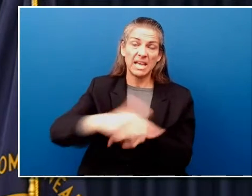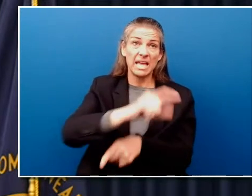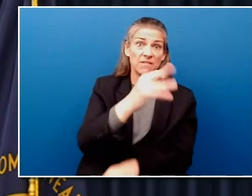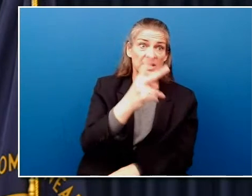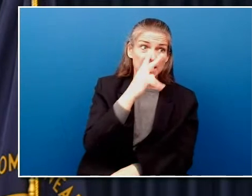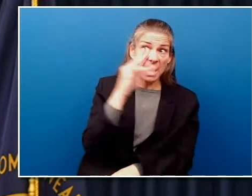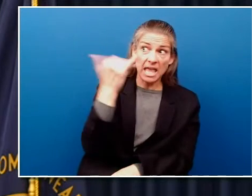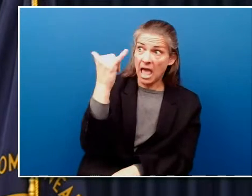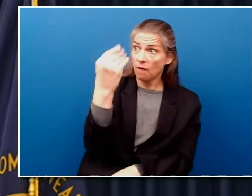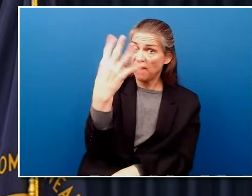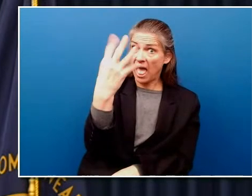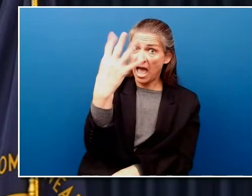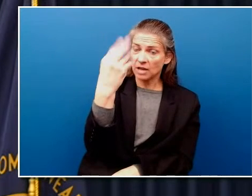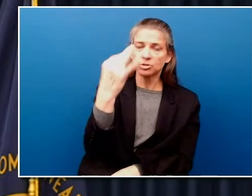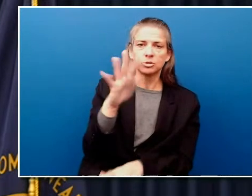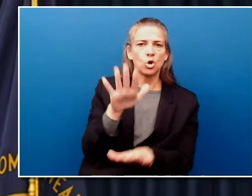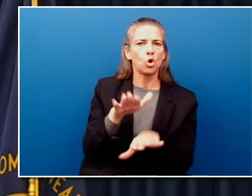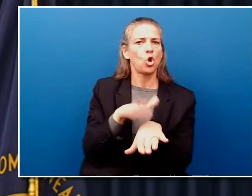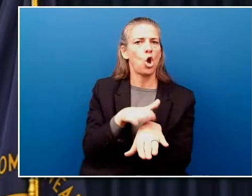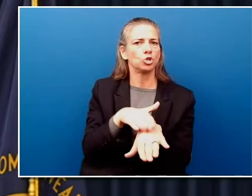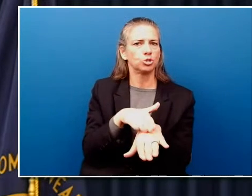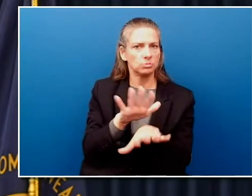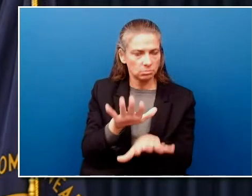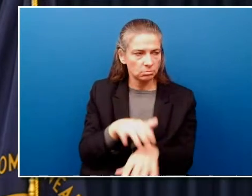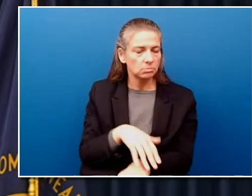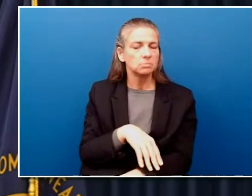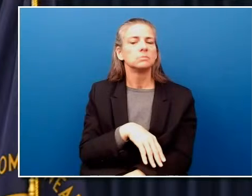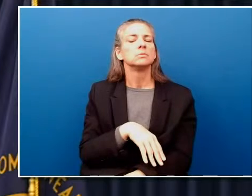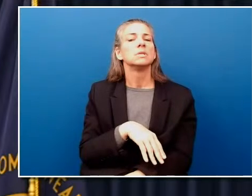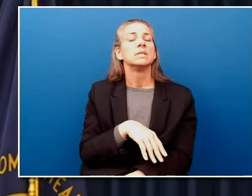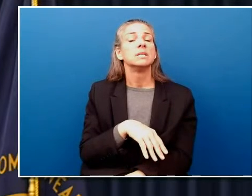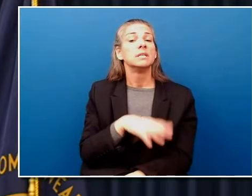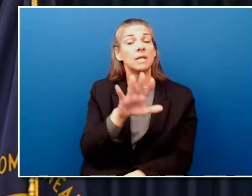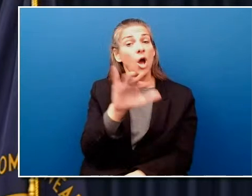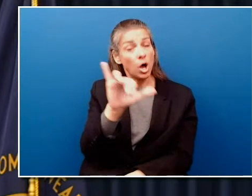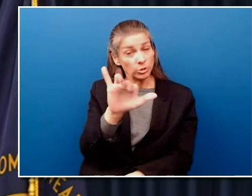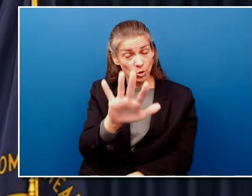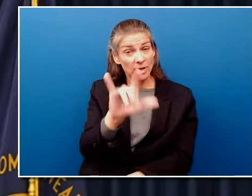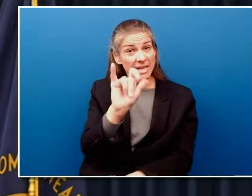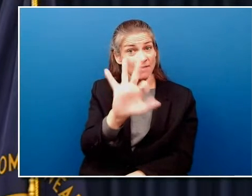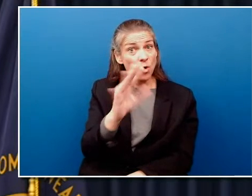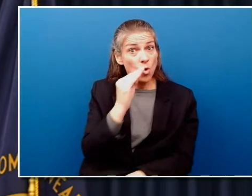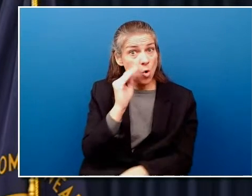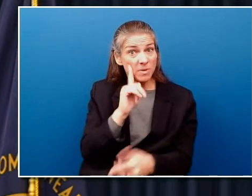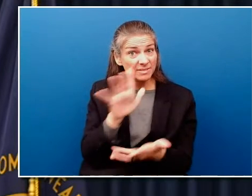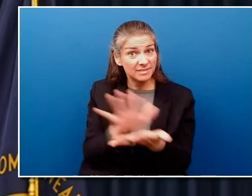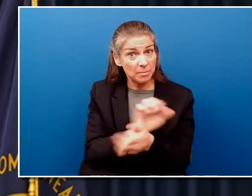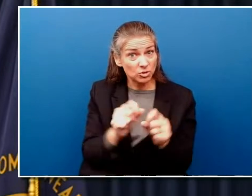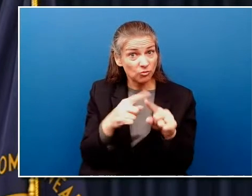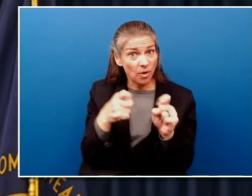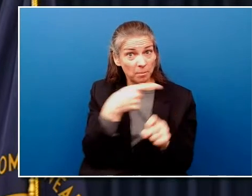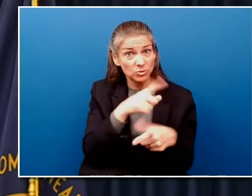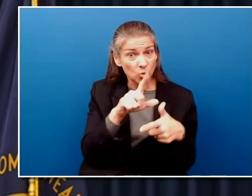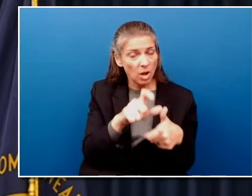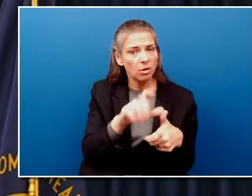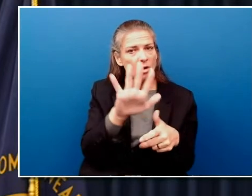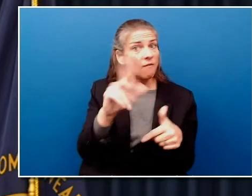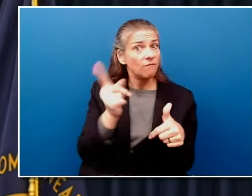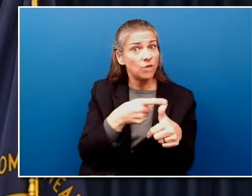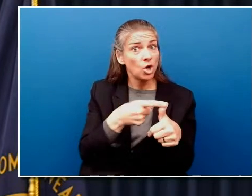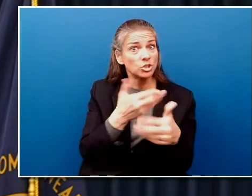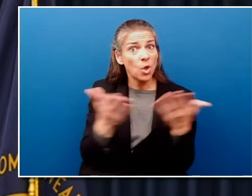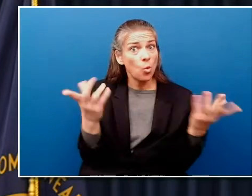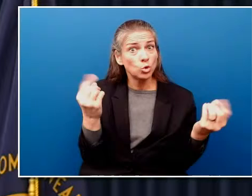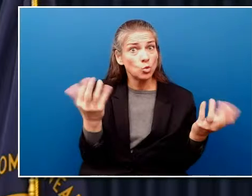reminder, if you have damage to your home, the first thing you should do is call your insurance company. Those with questions about how to proceed